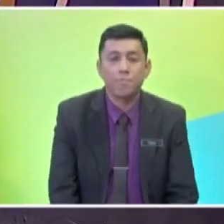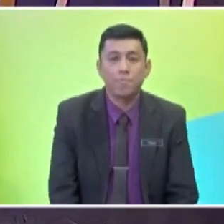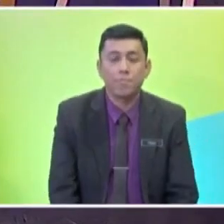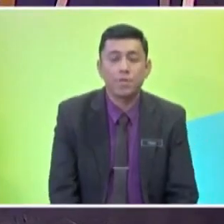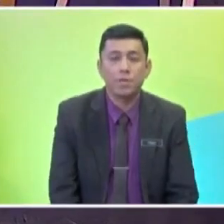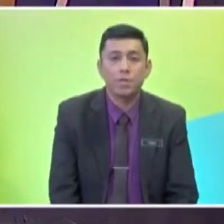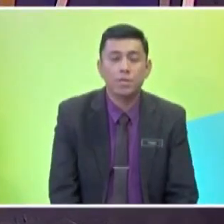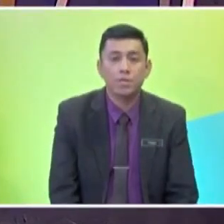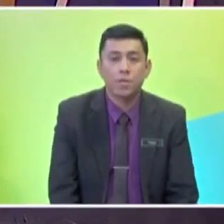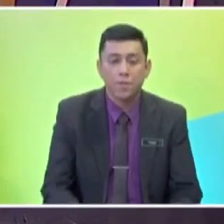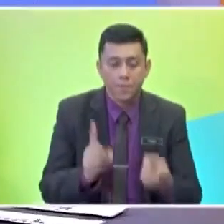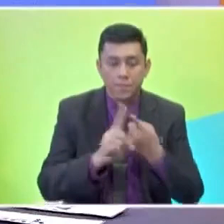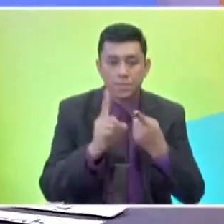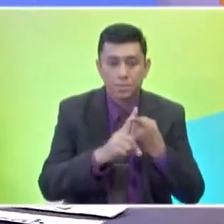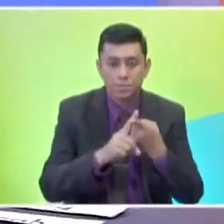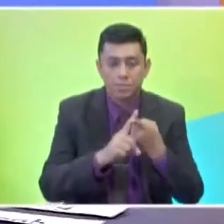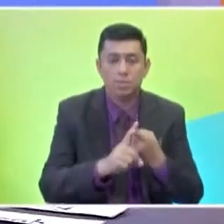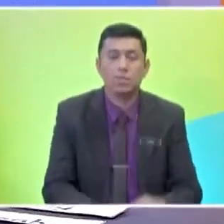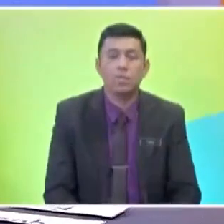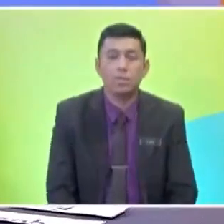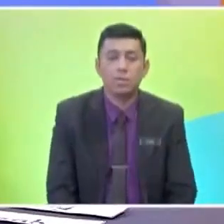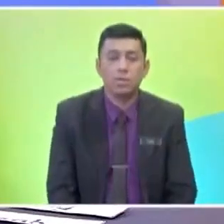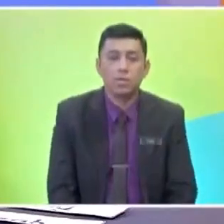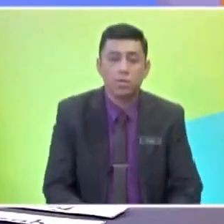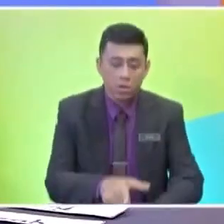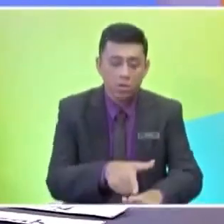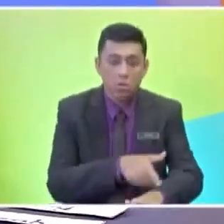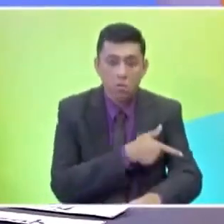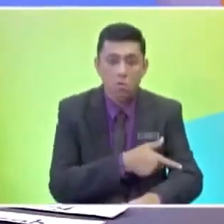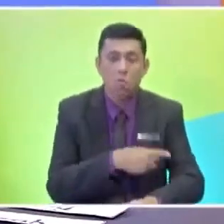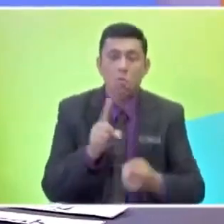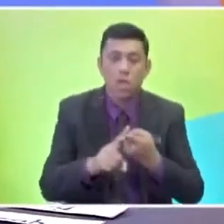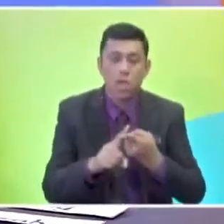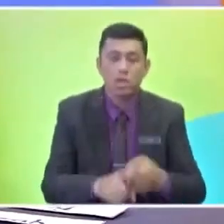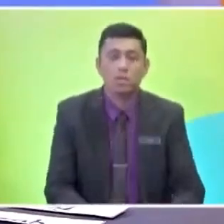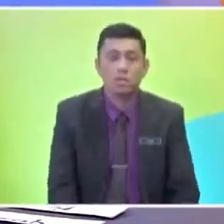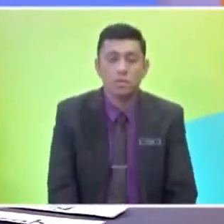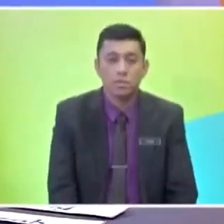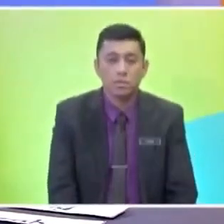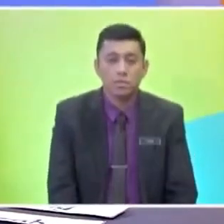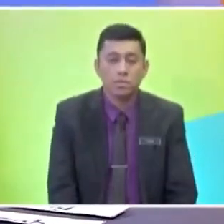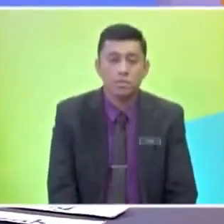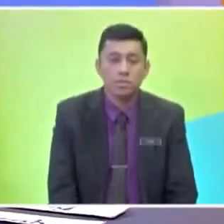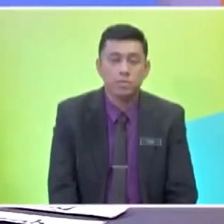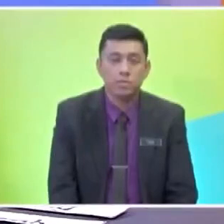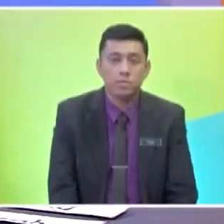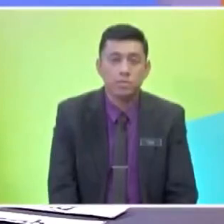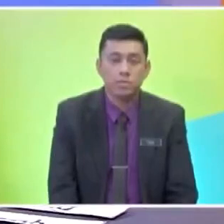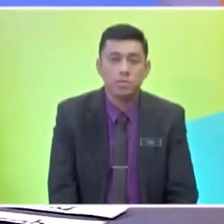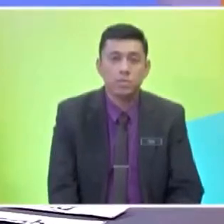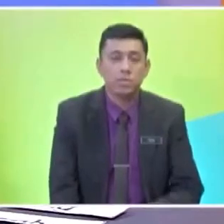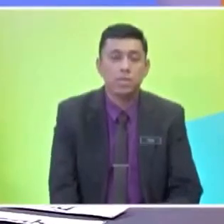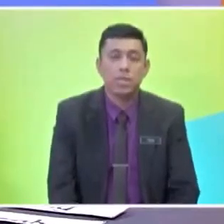from here first. So, the long one here is called... Okay, let me take the word first.